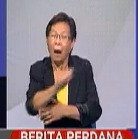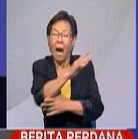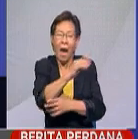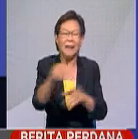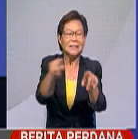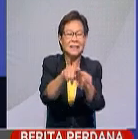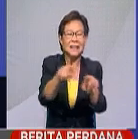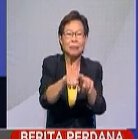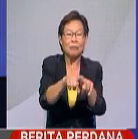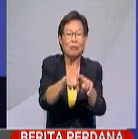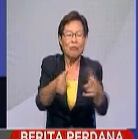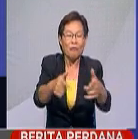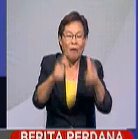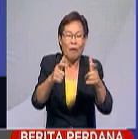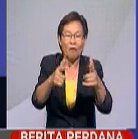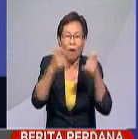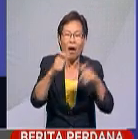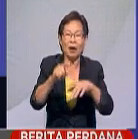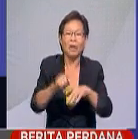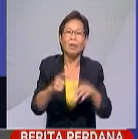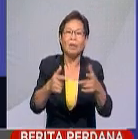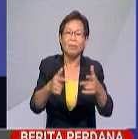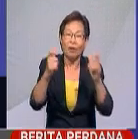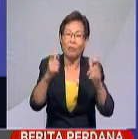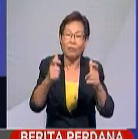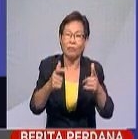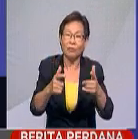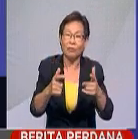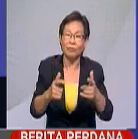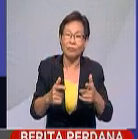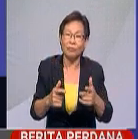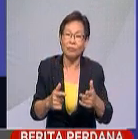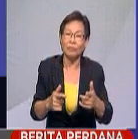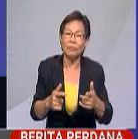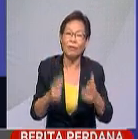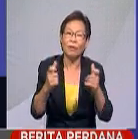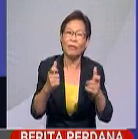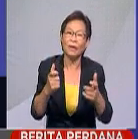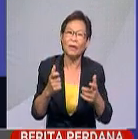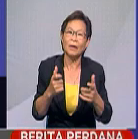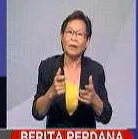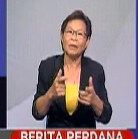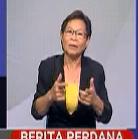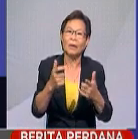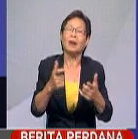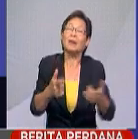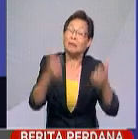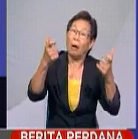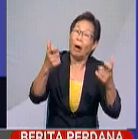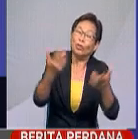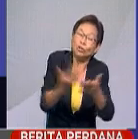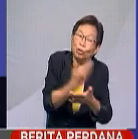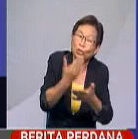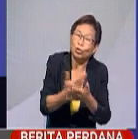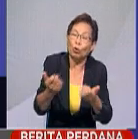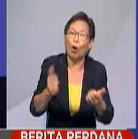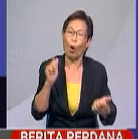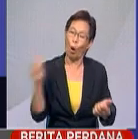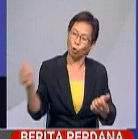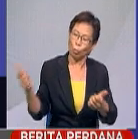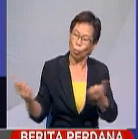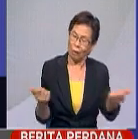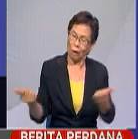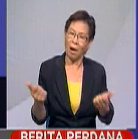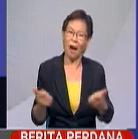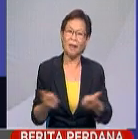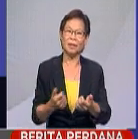also accelerate use cases such as autonomous cars and remote